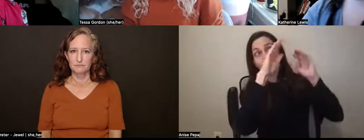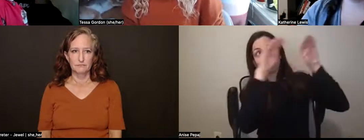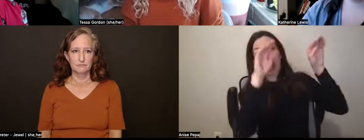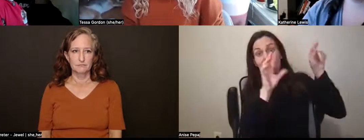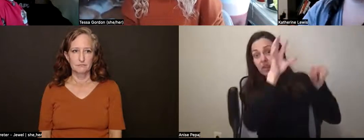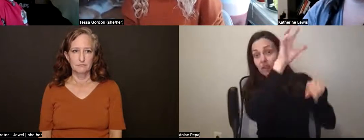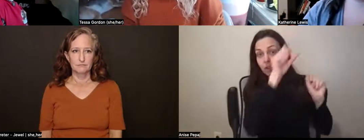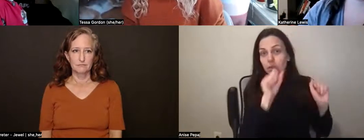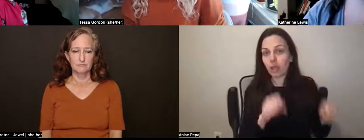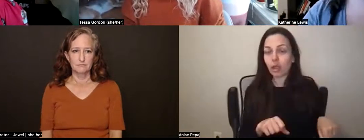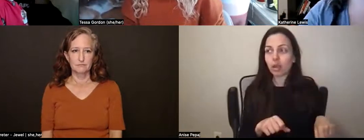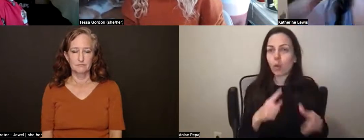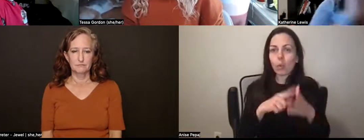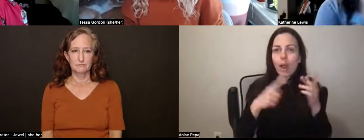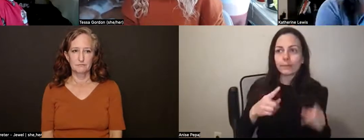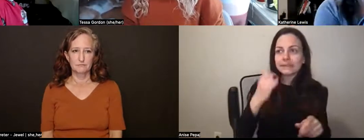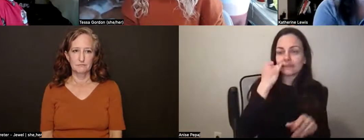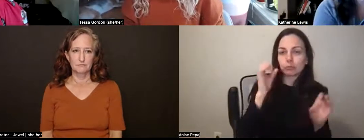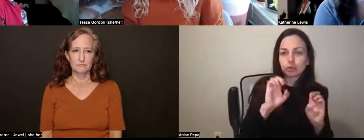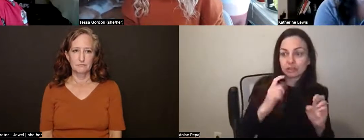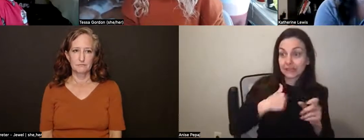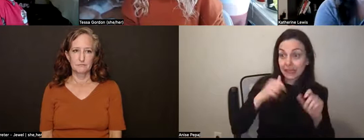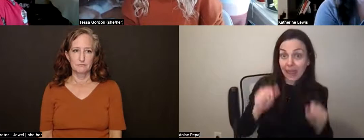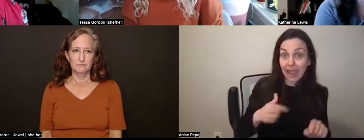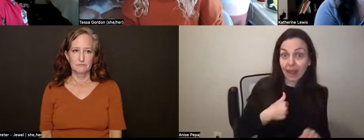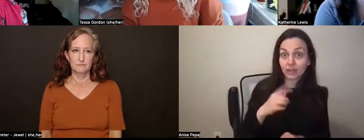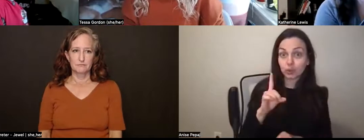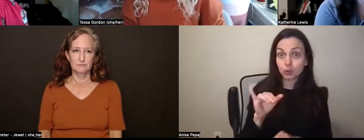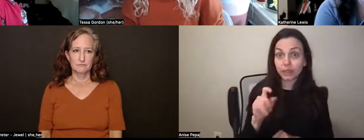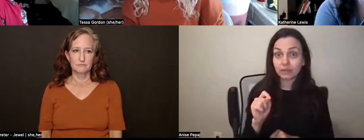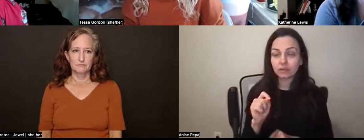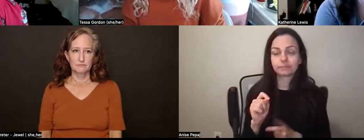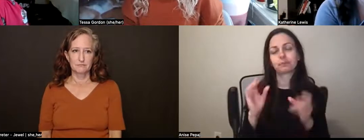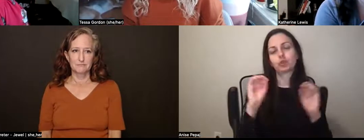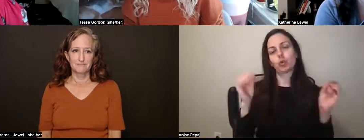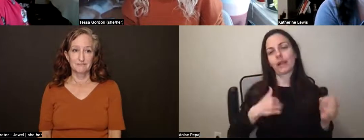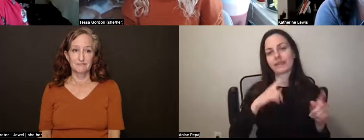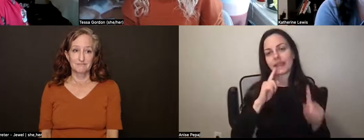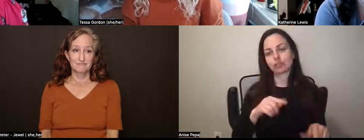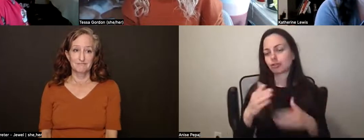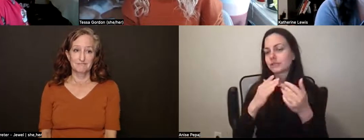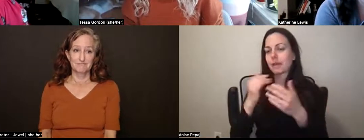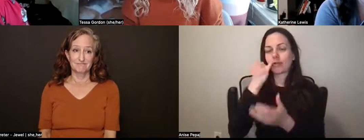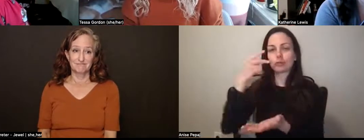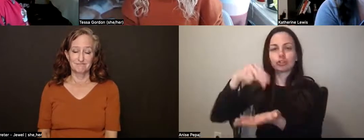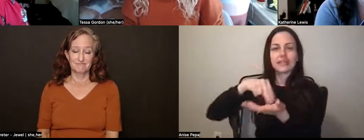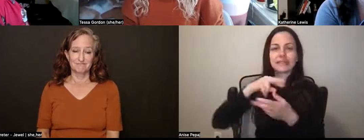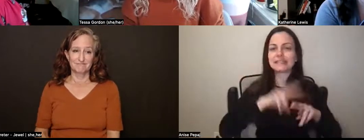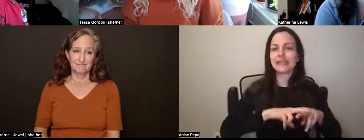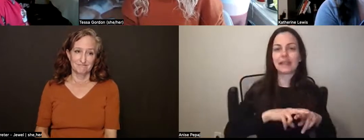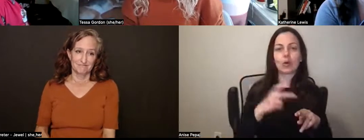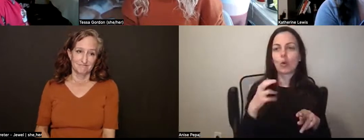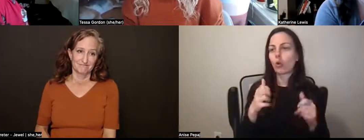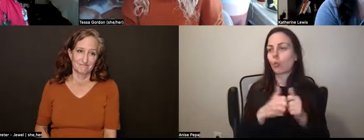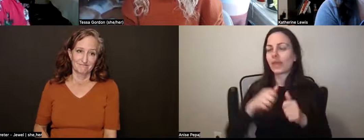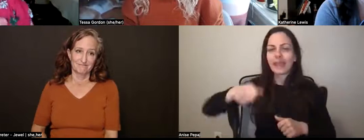of emergency? Will I be able to do it? Guess what? No one has the answer for that, whether you're standing up or sitting down or with a